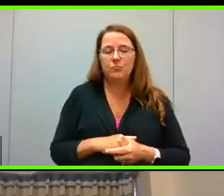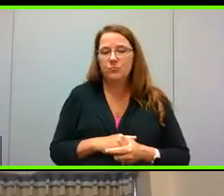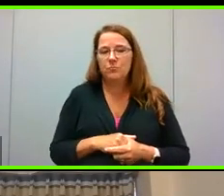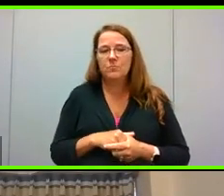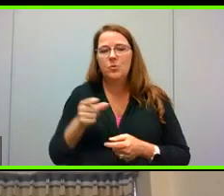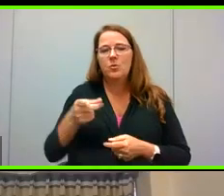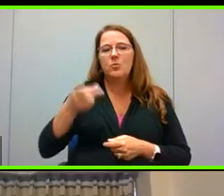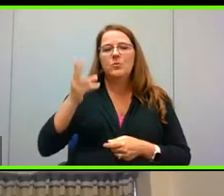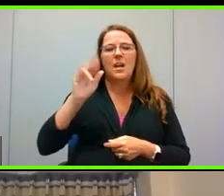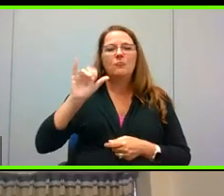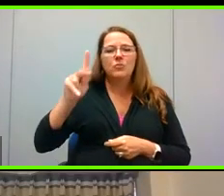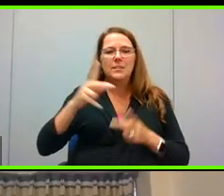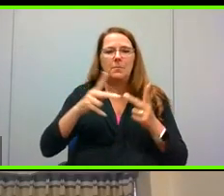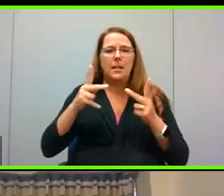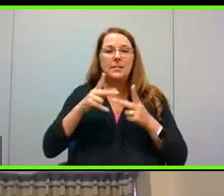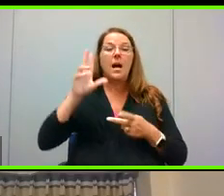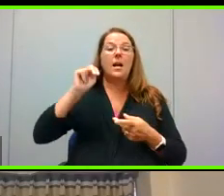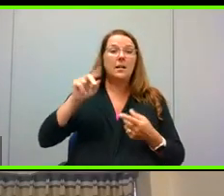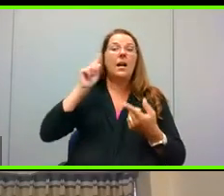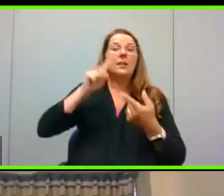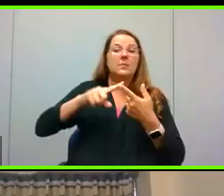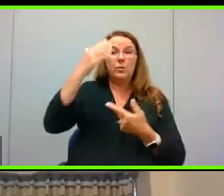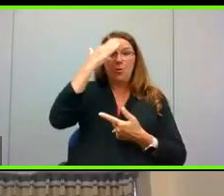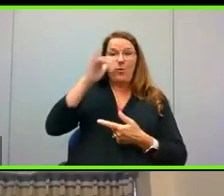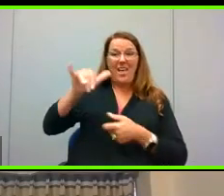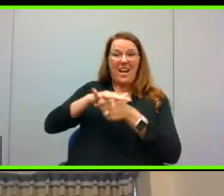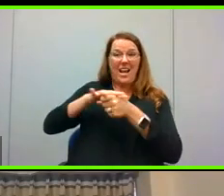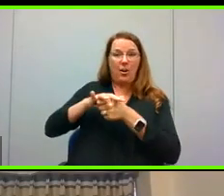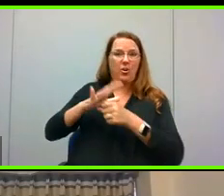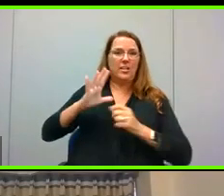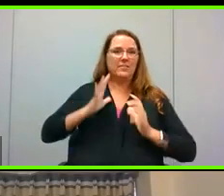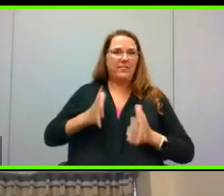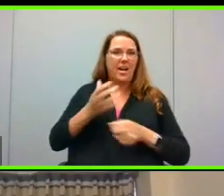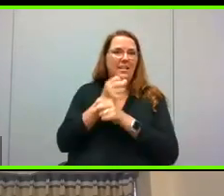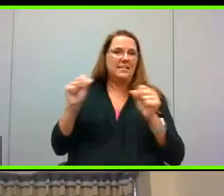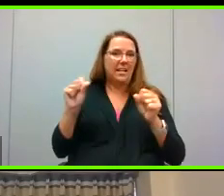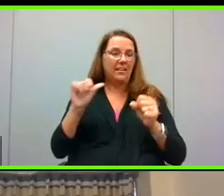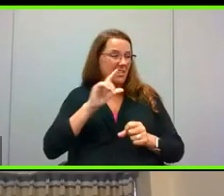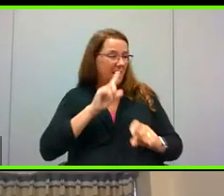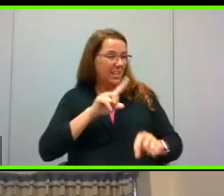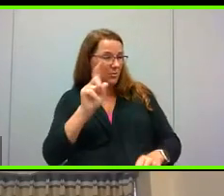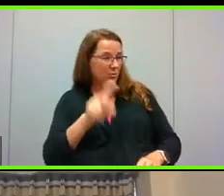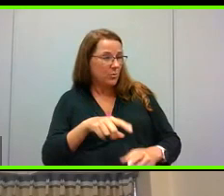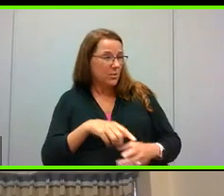until we're safe and know that that area is fine. Does that answer your question?